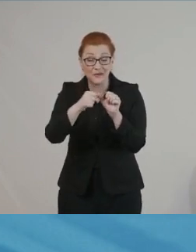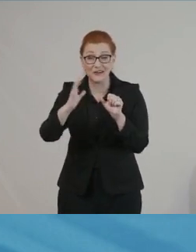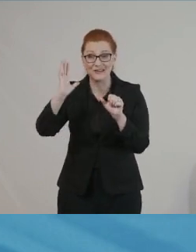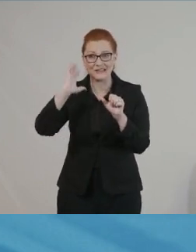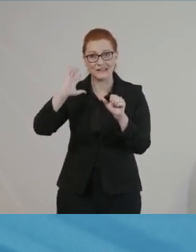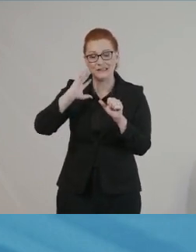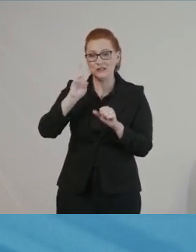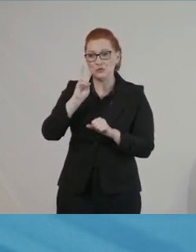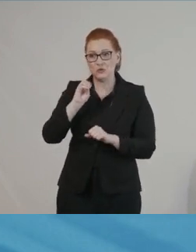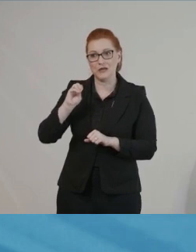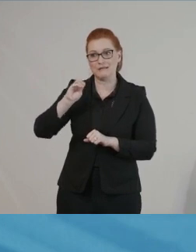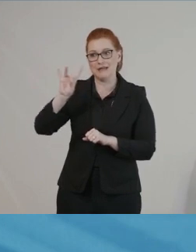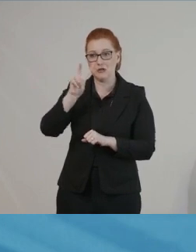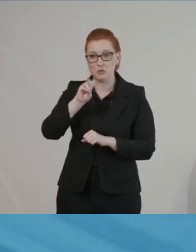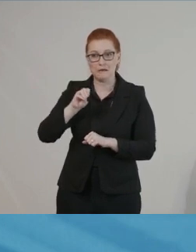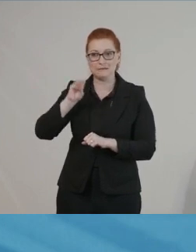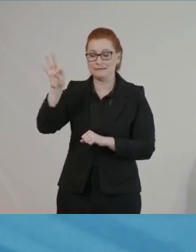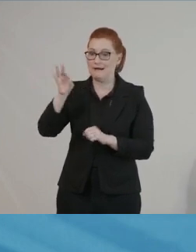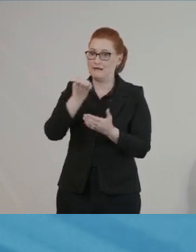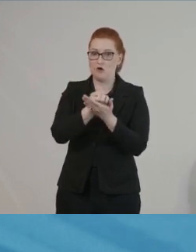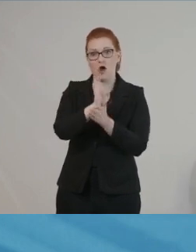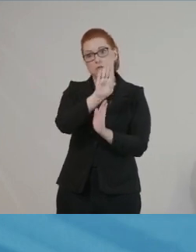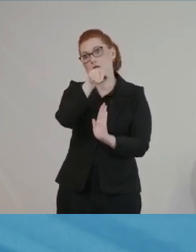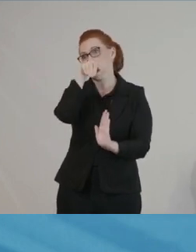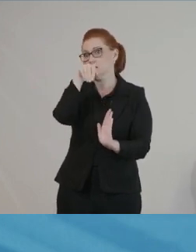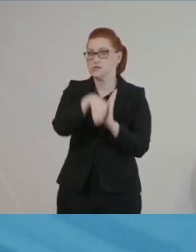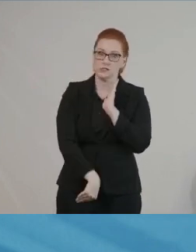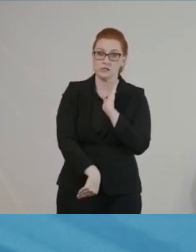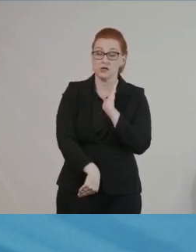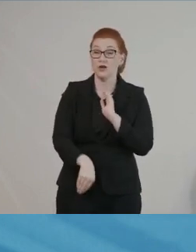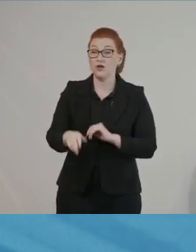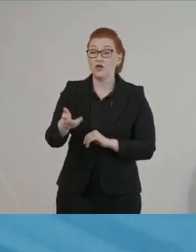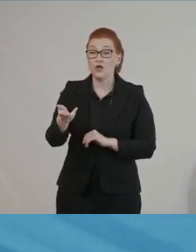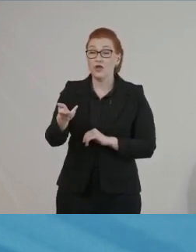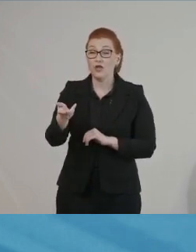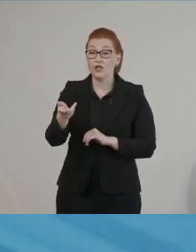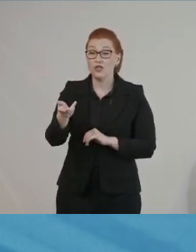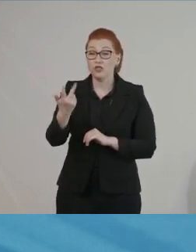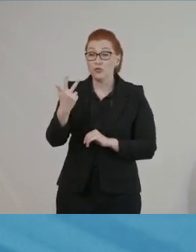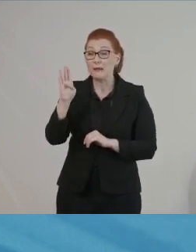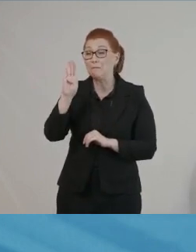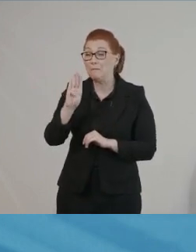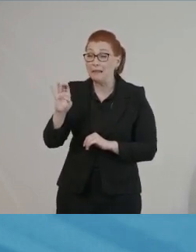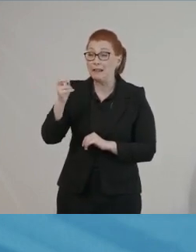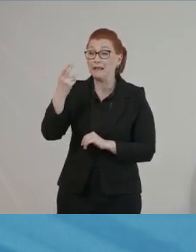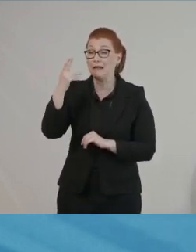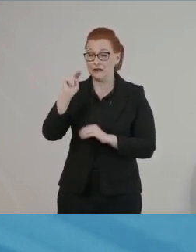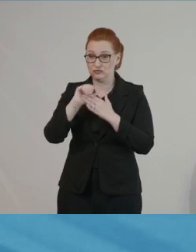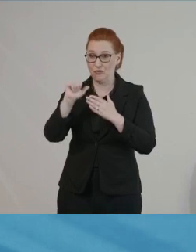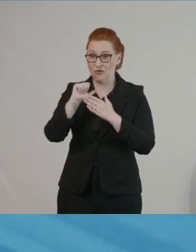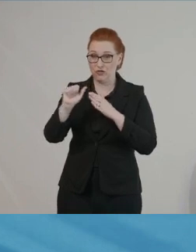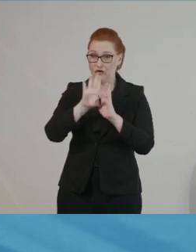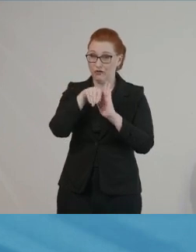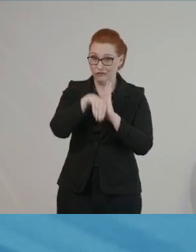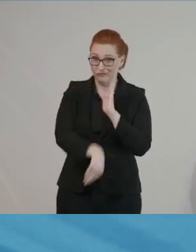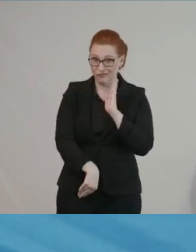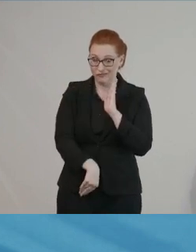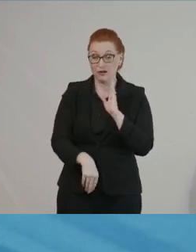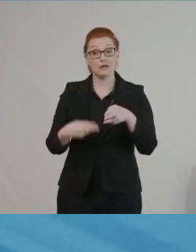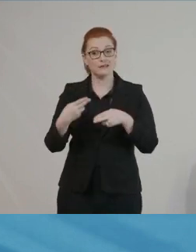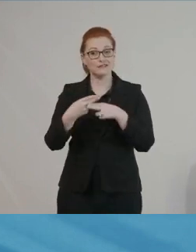and 09, there was a $3 billion deficit. There was actually a temporary tax that served for